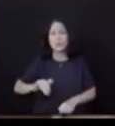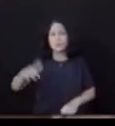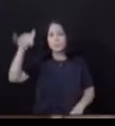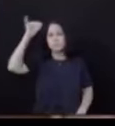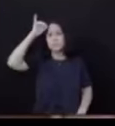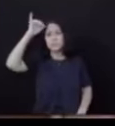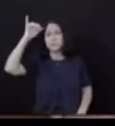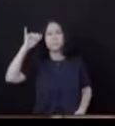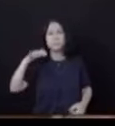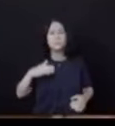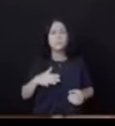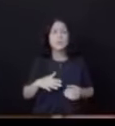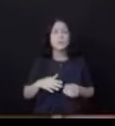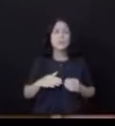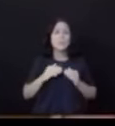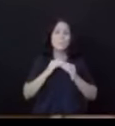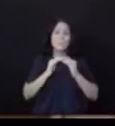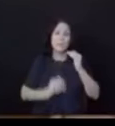dignity